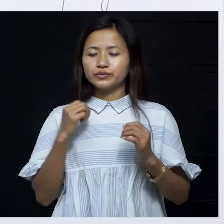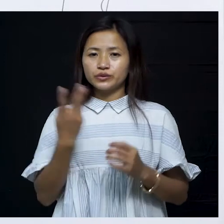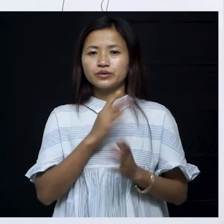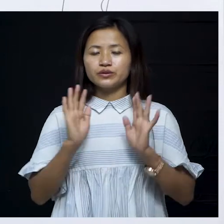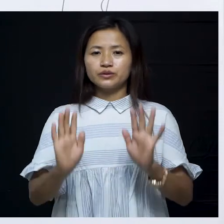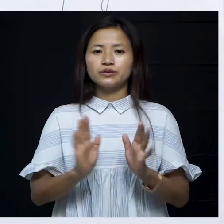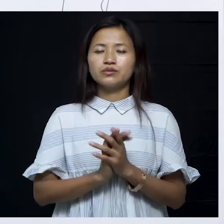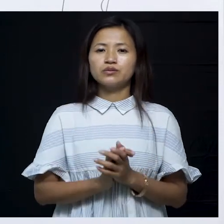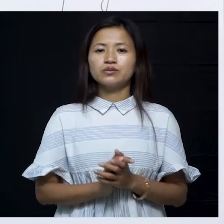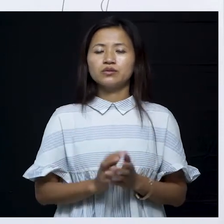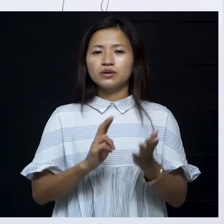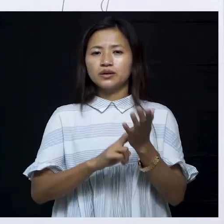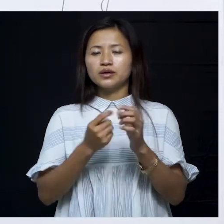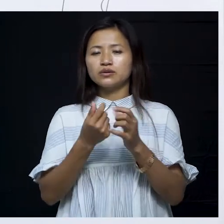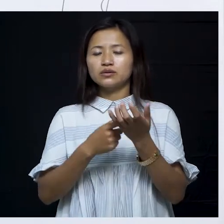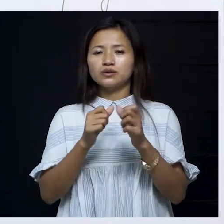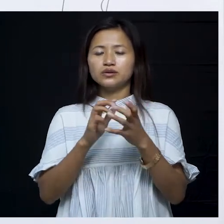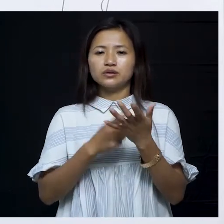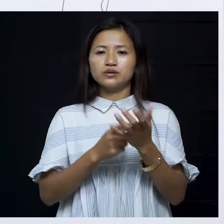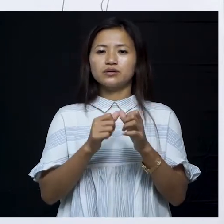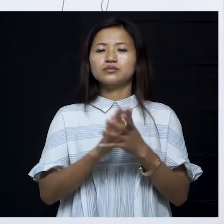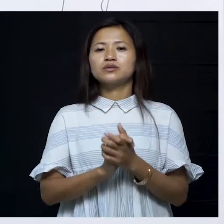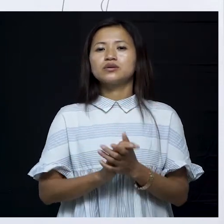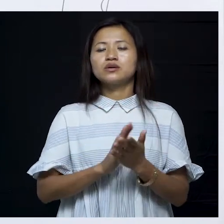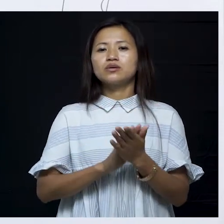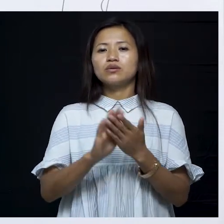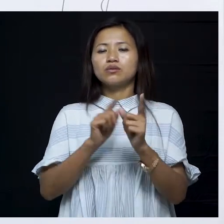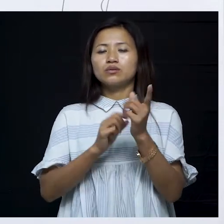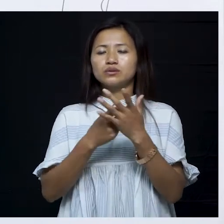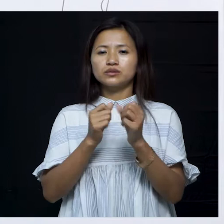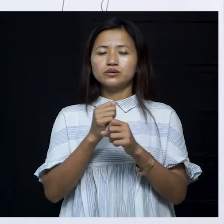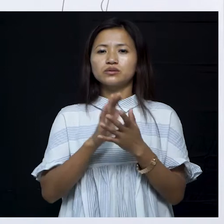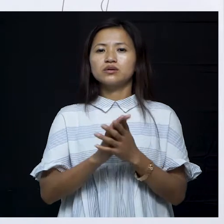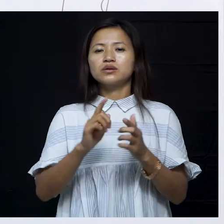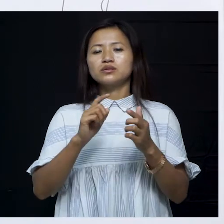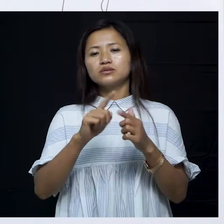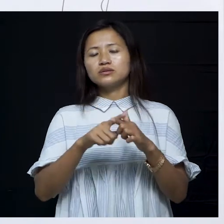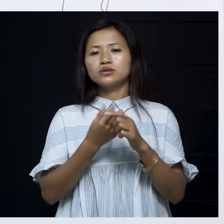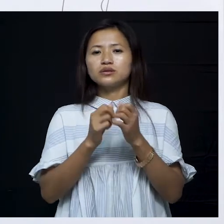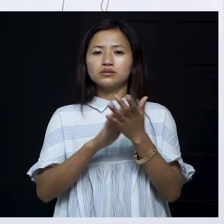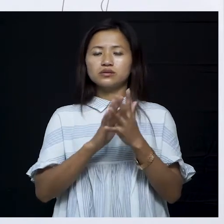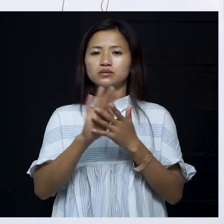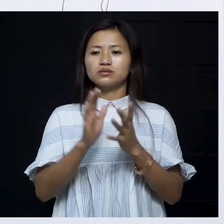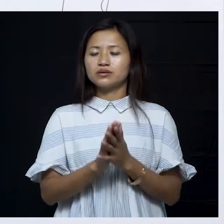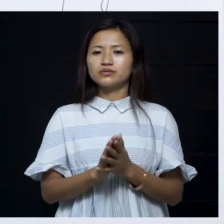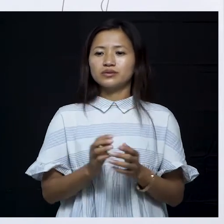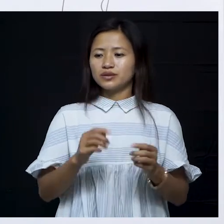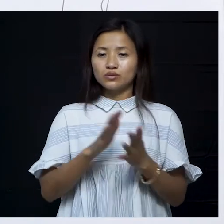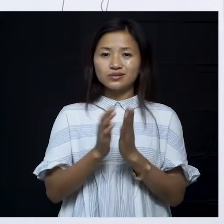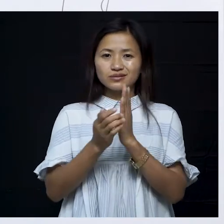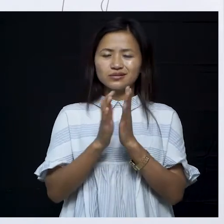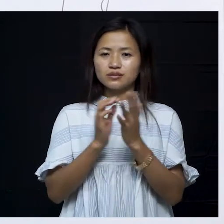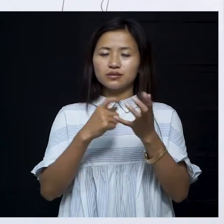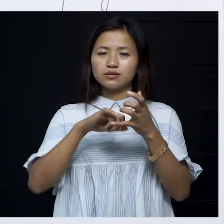the Nehru Rozgar Yojana, then there are also Jawahar Rozgar Yojana. So these are the schemes of the